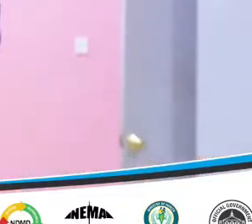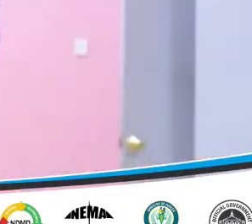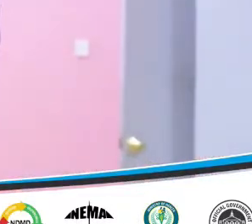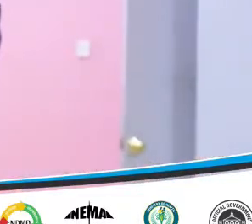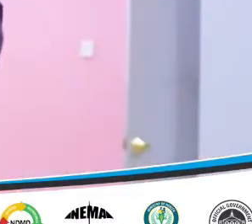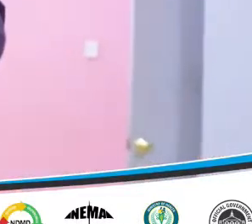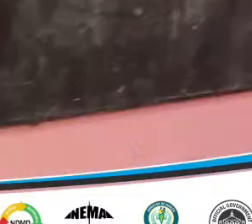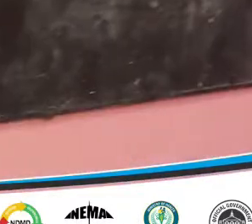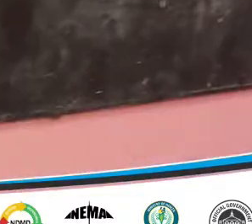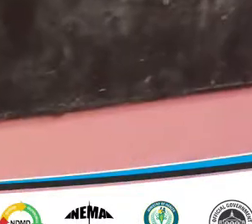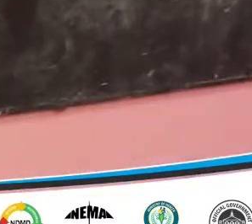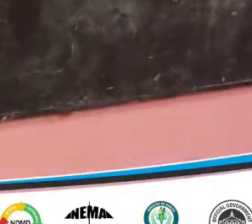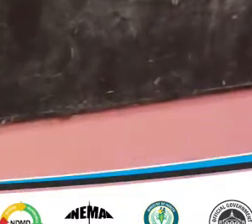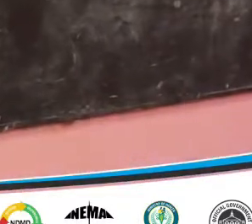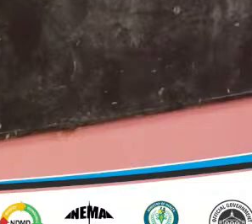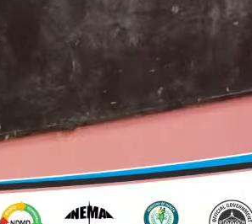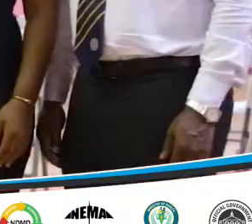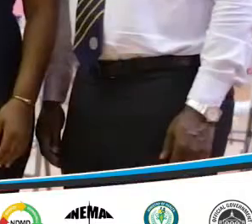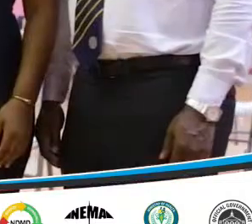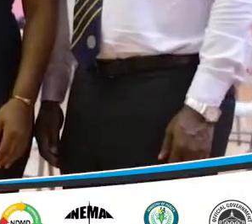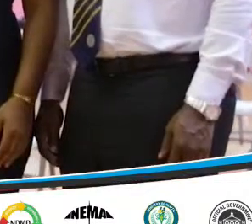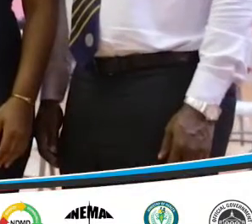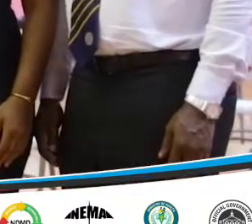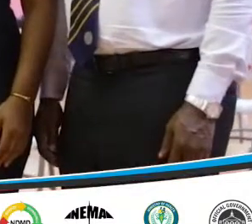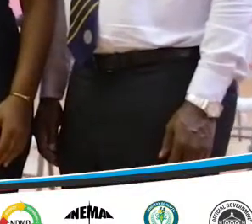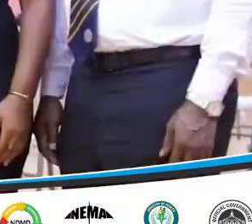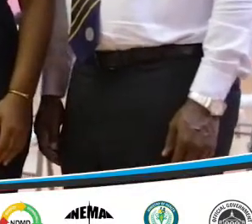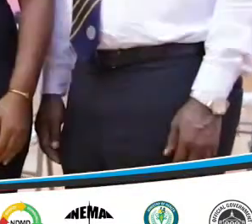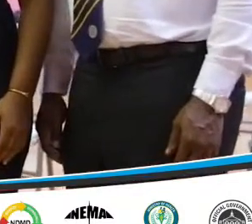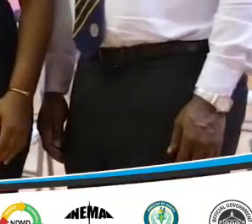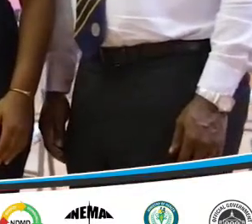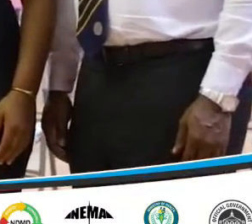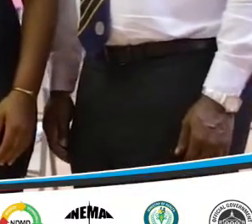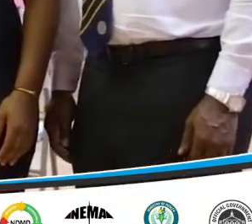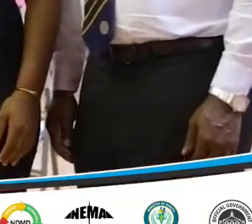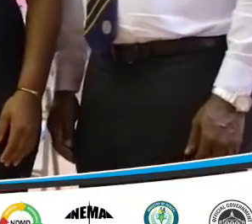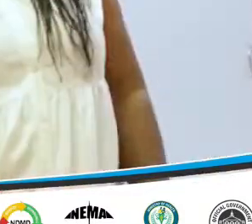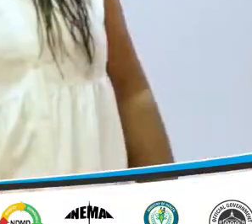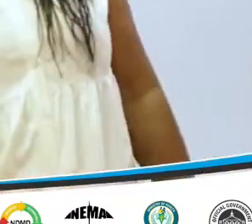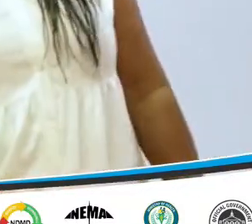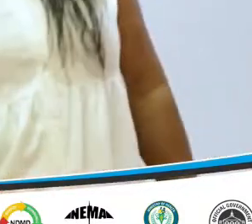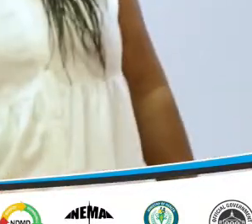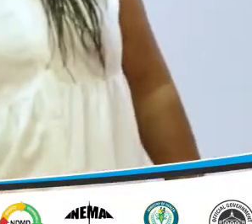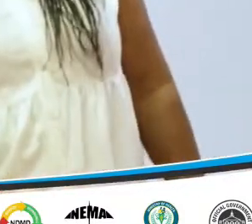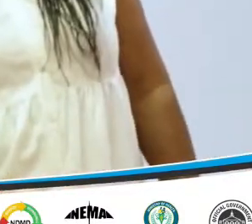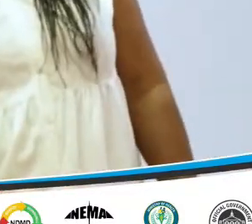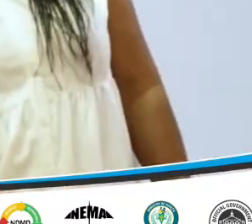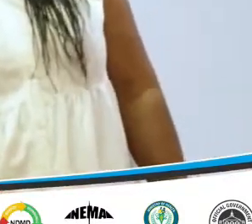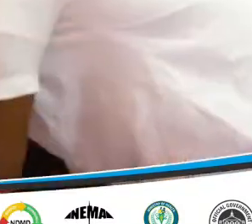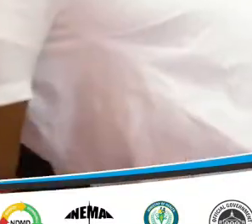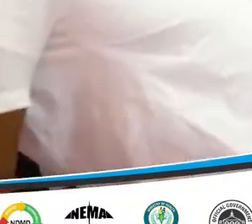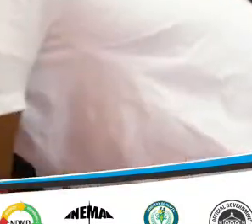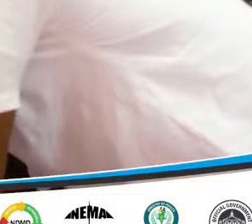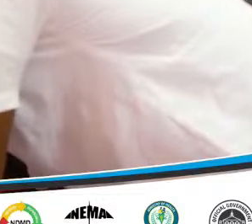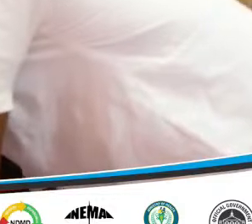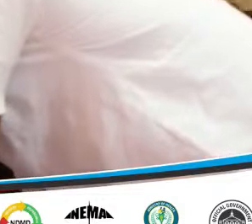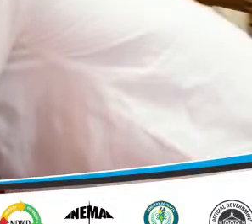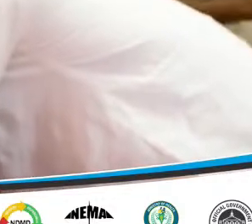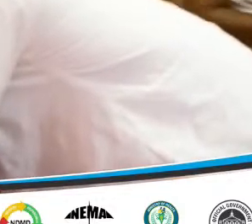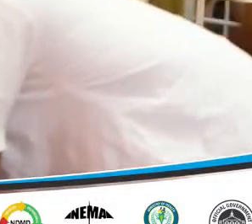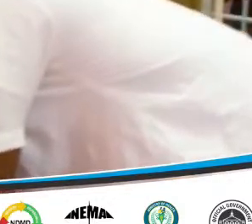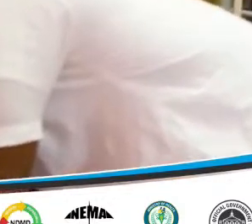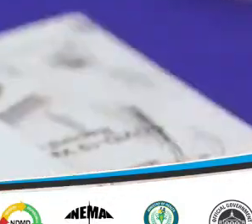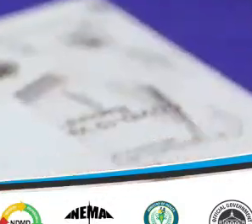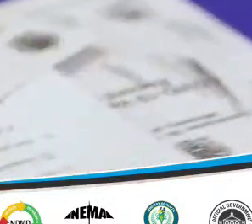successful. We had a sense of joy. We, at the end of the question and answer period, a number of persons